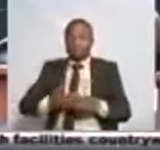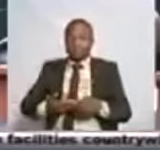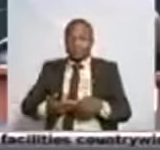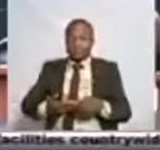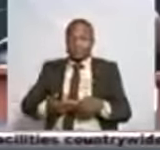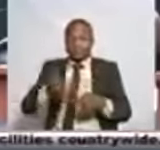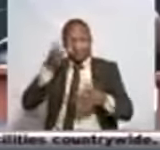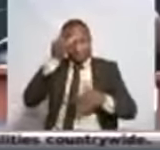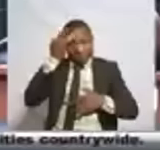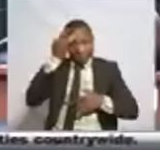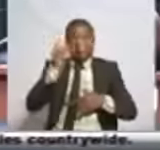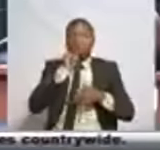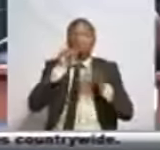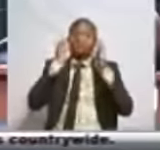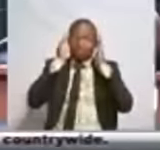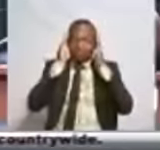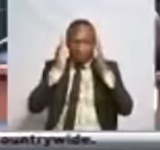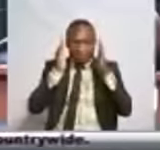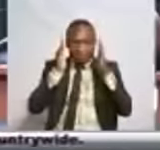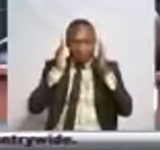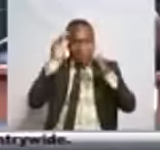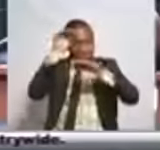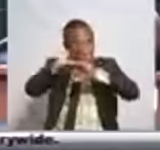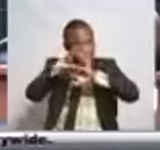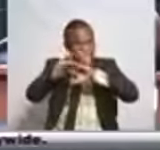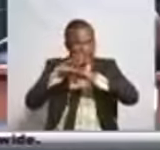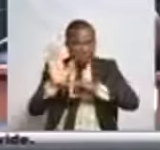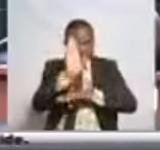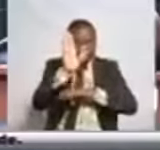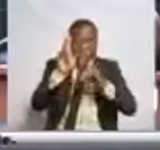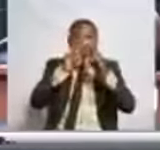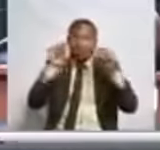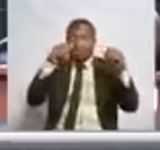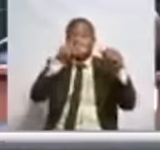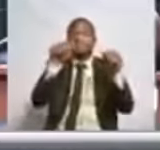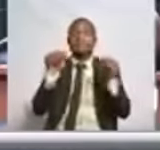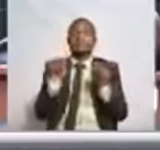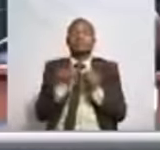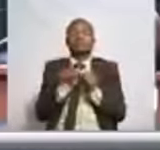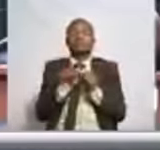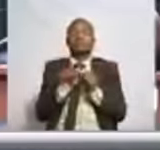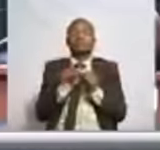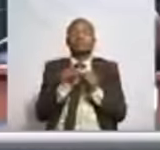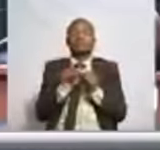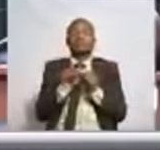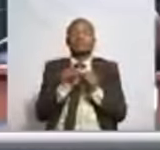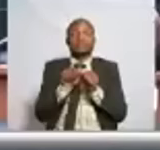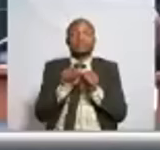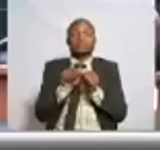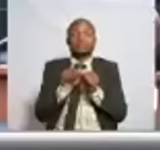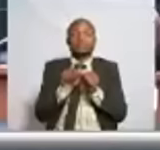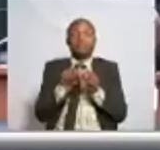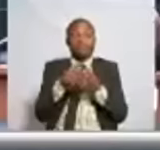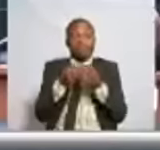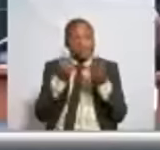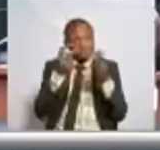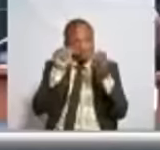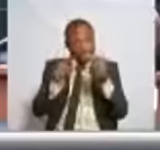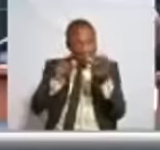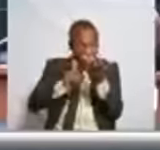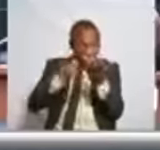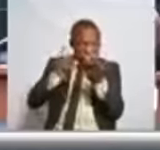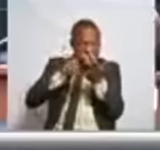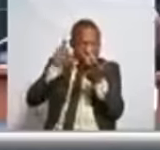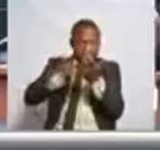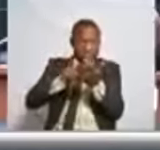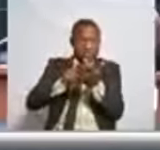ailment as a result of not being attended at midnight in your rural area health posts? You may count them from